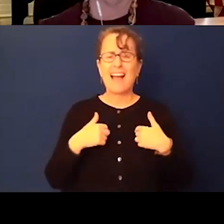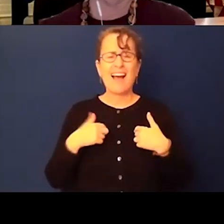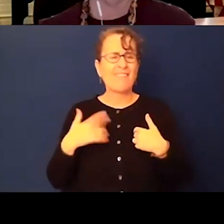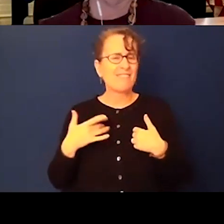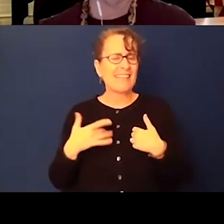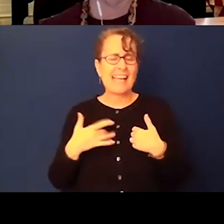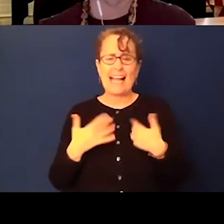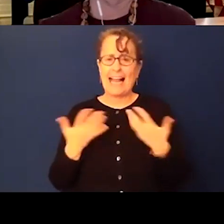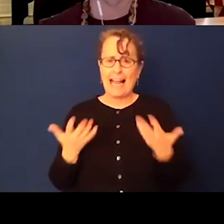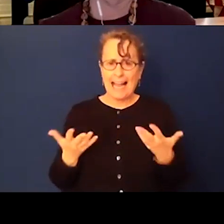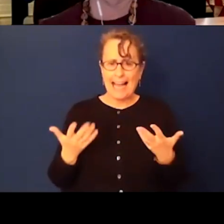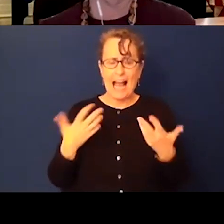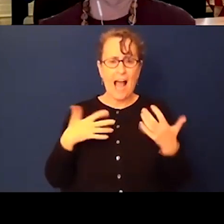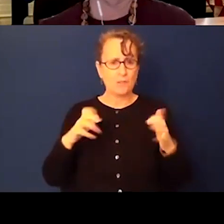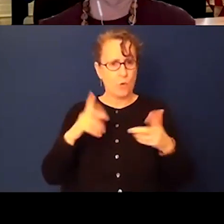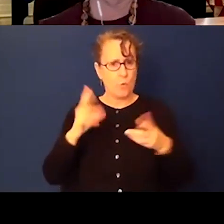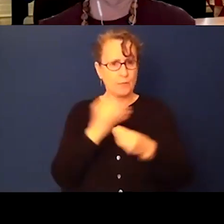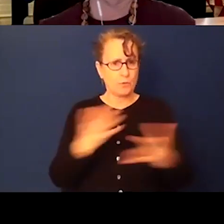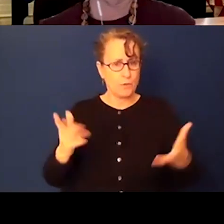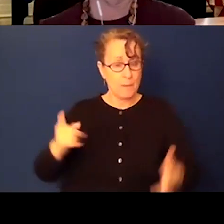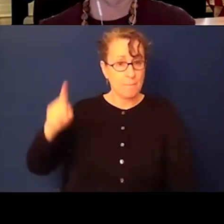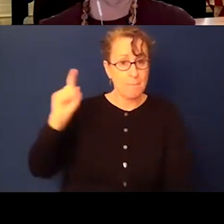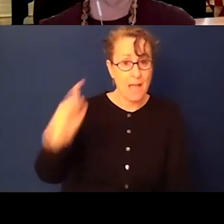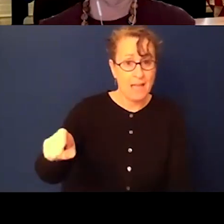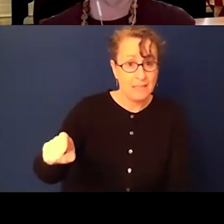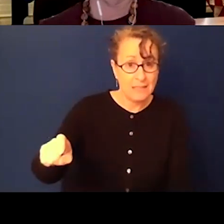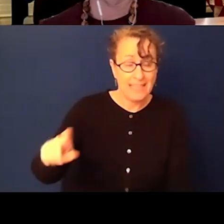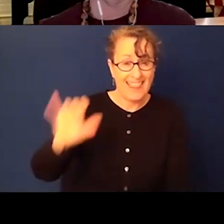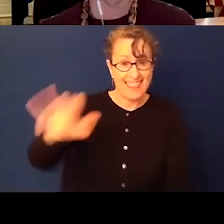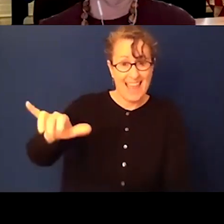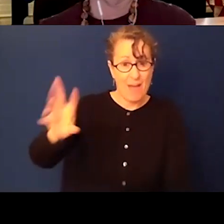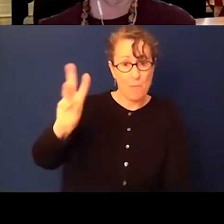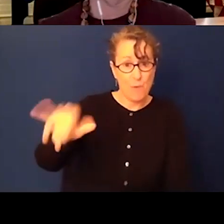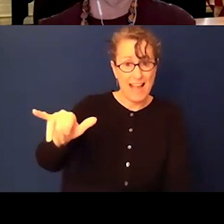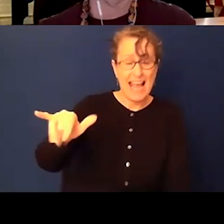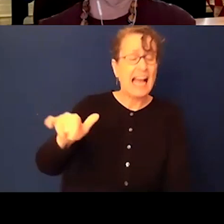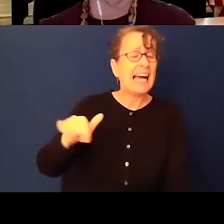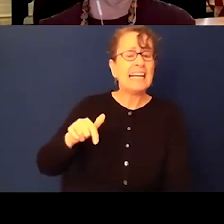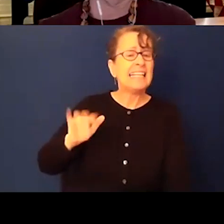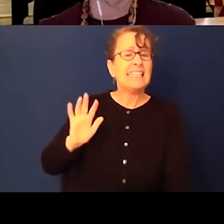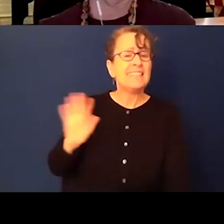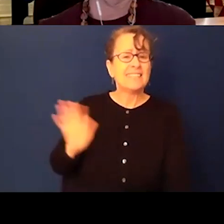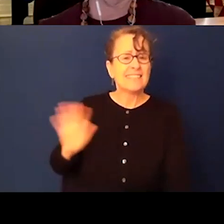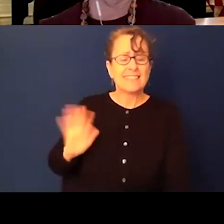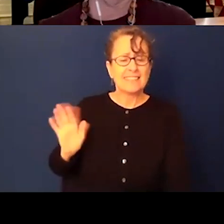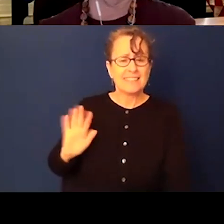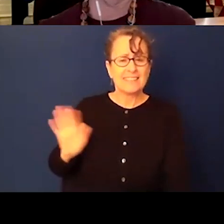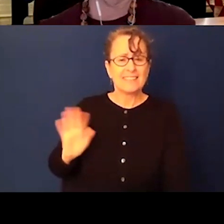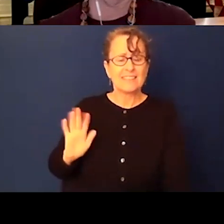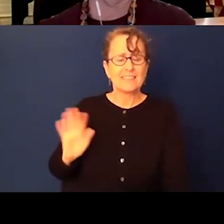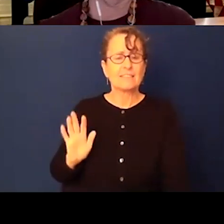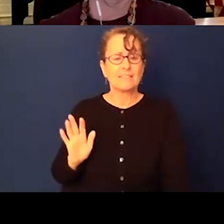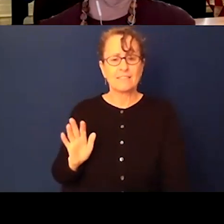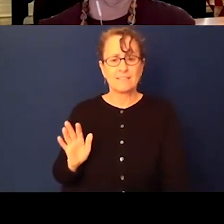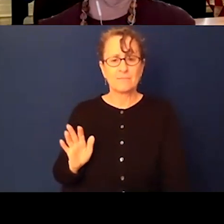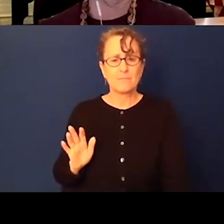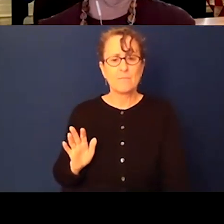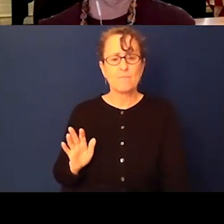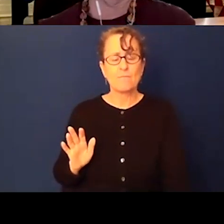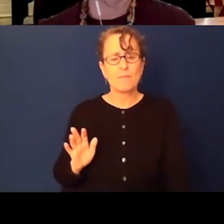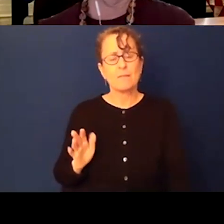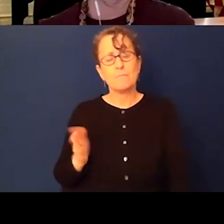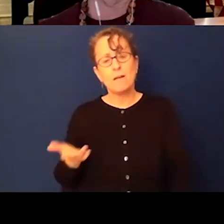be Y, but I do believe it needs to be addressed by the board so that there's a an intentional either